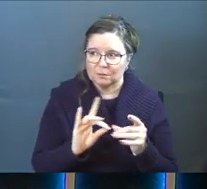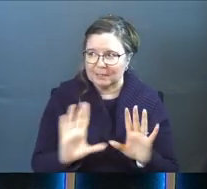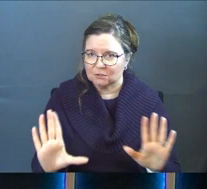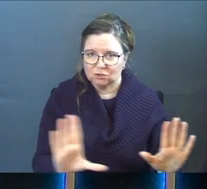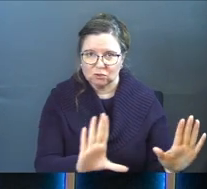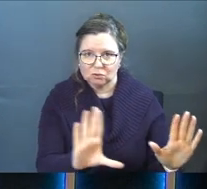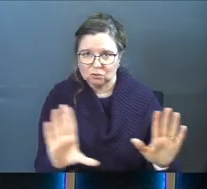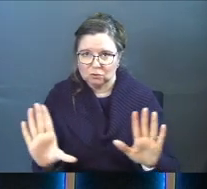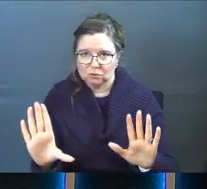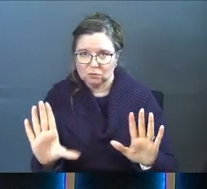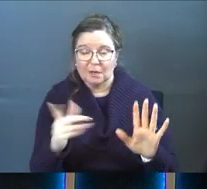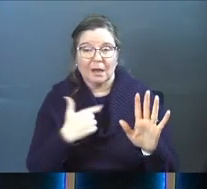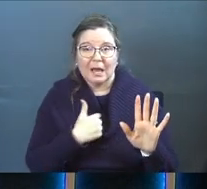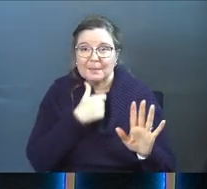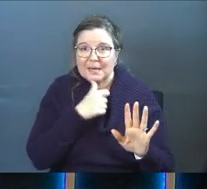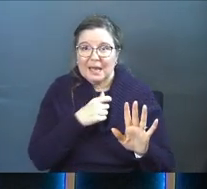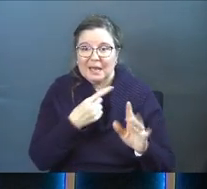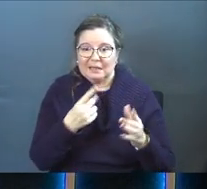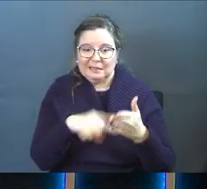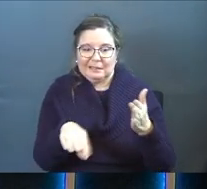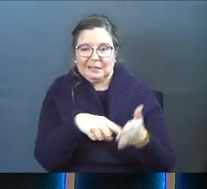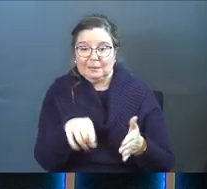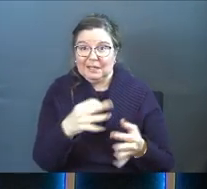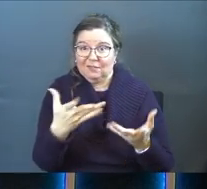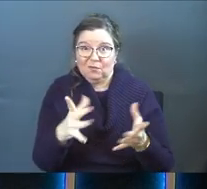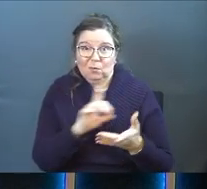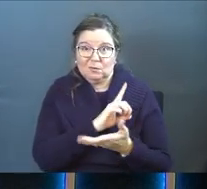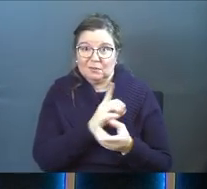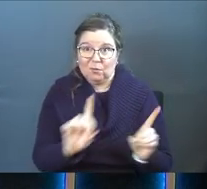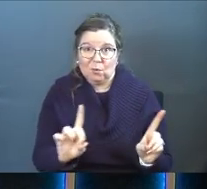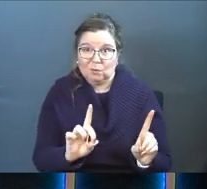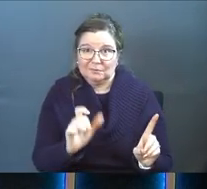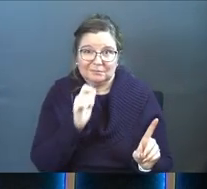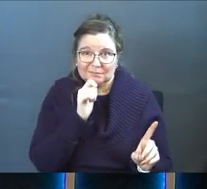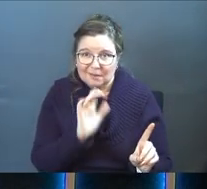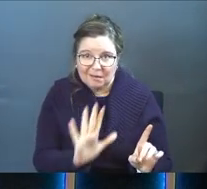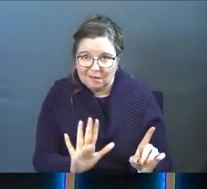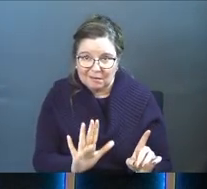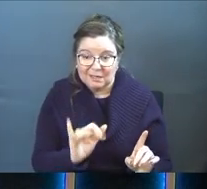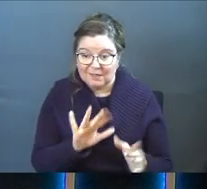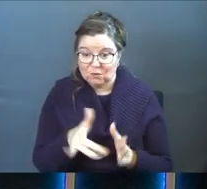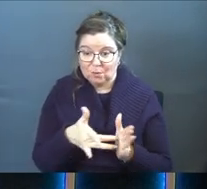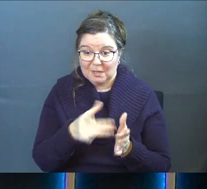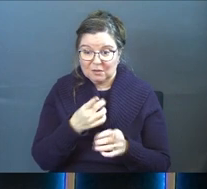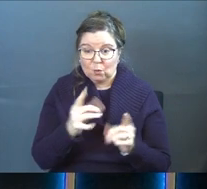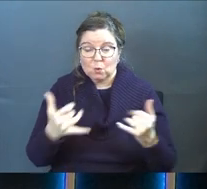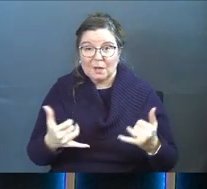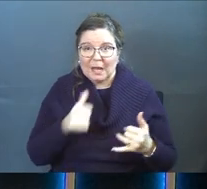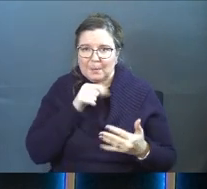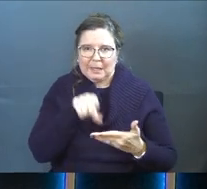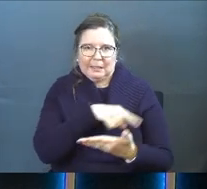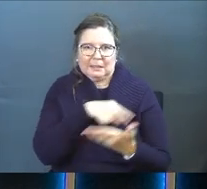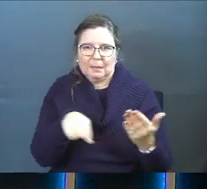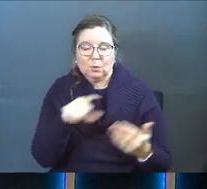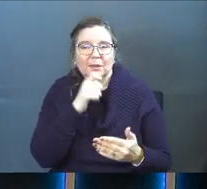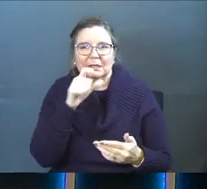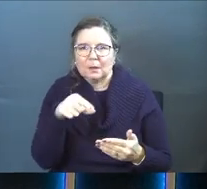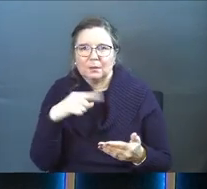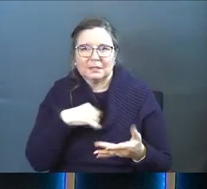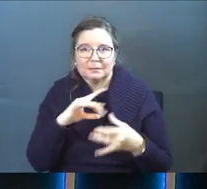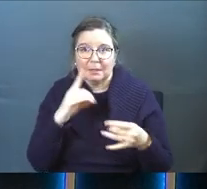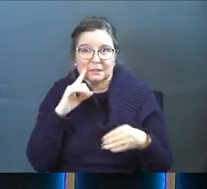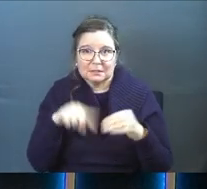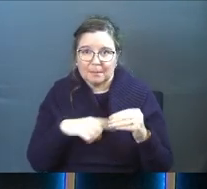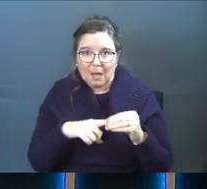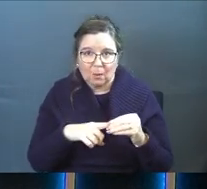message. I'm not going to condemn you if you've divorced. I'm not going to condemn you if you're in the middle of a divorce right now. That's not what this